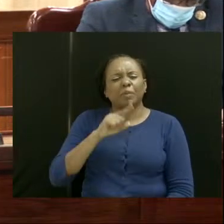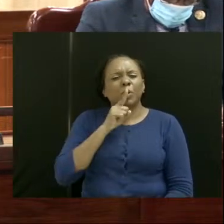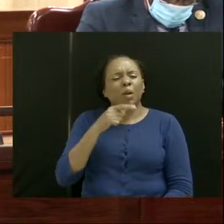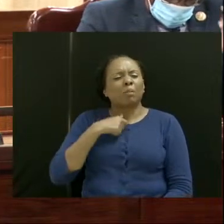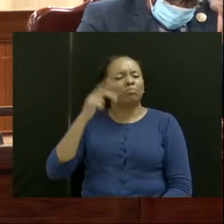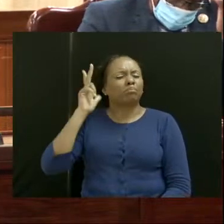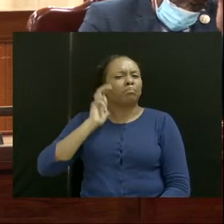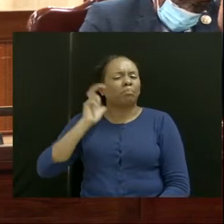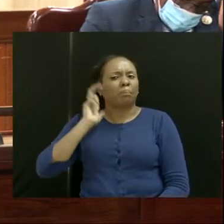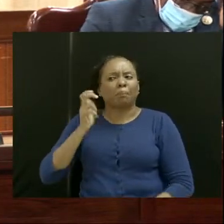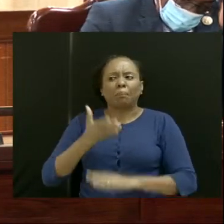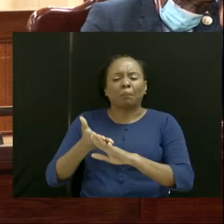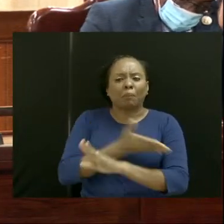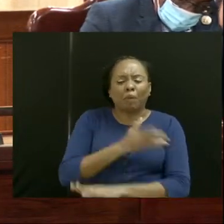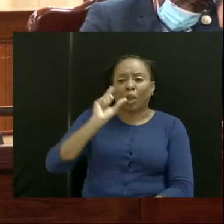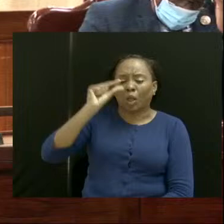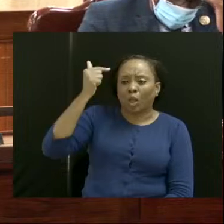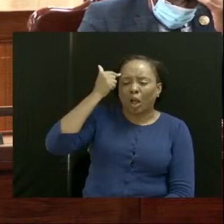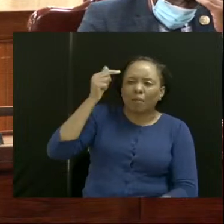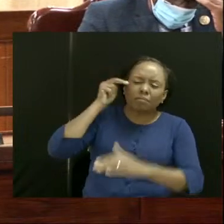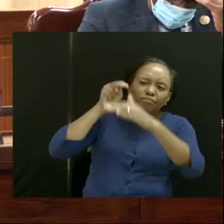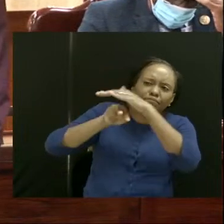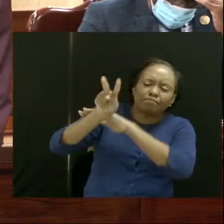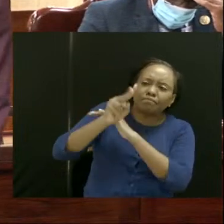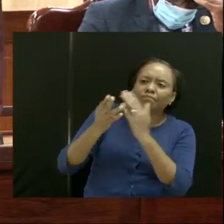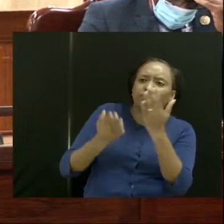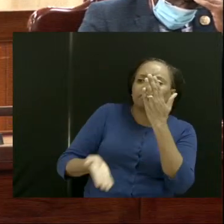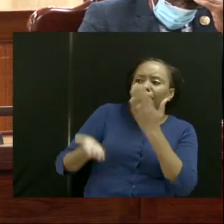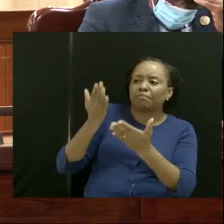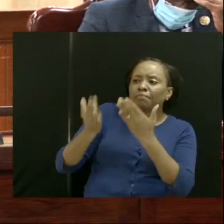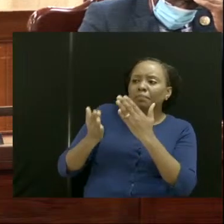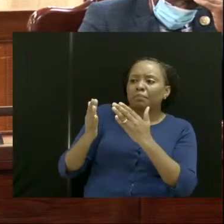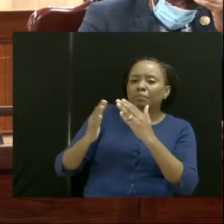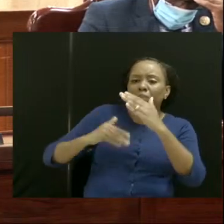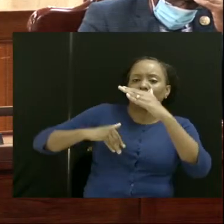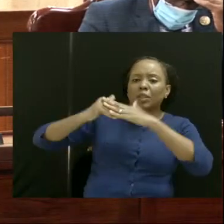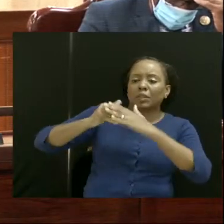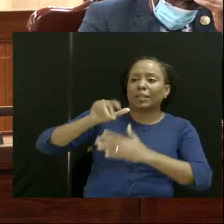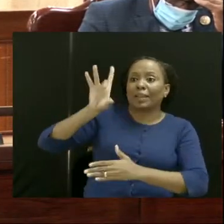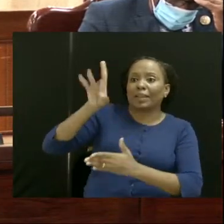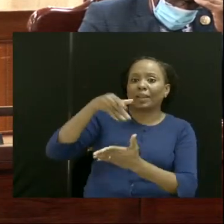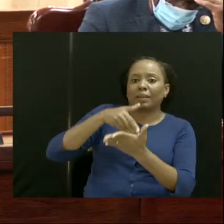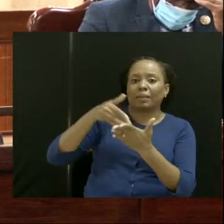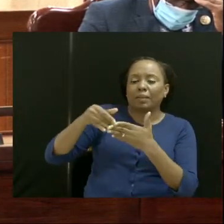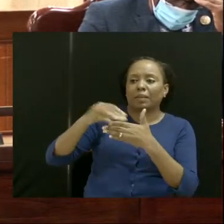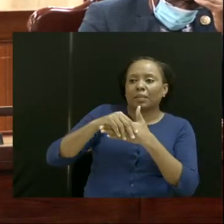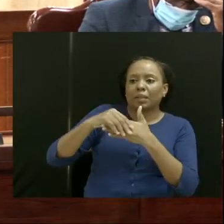government had anticipated maybe a take on this of up to $8 million per month.